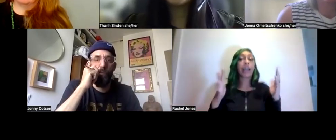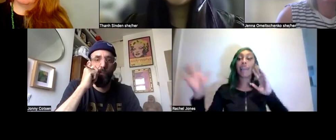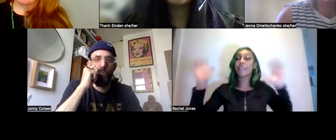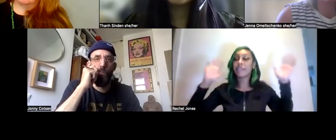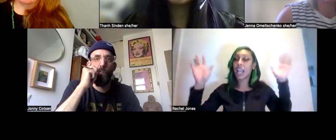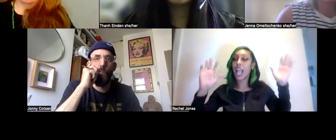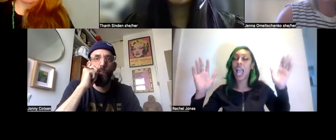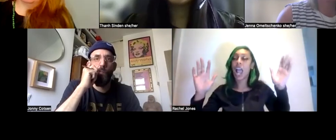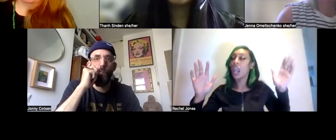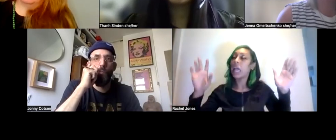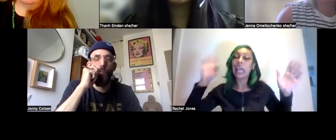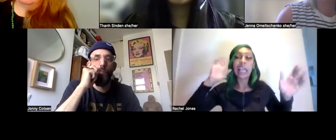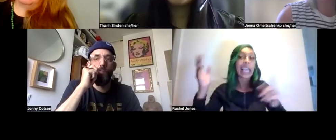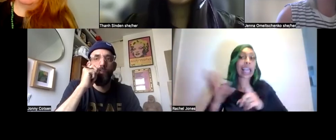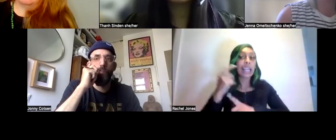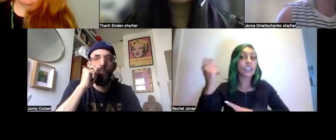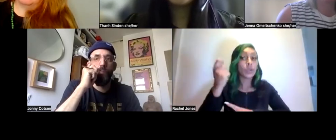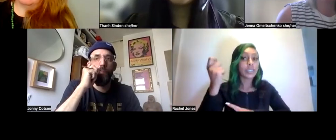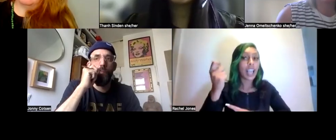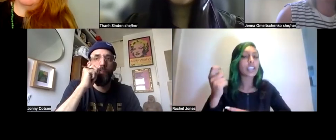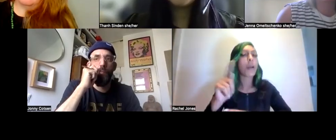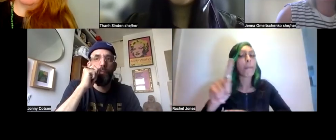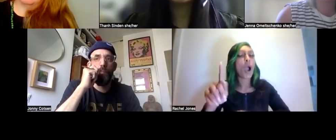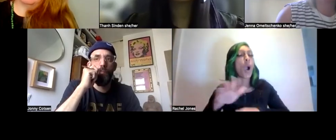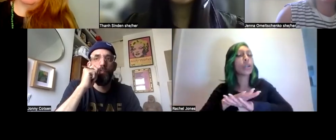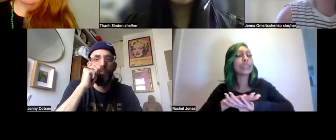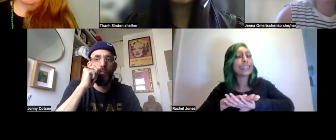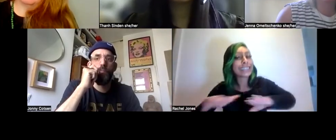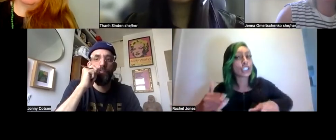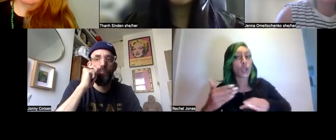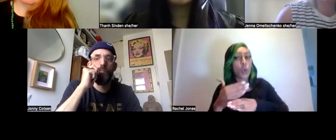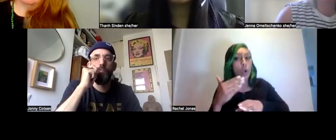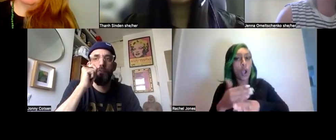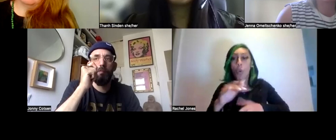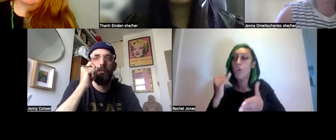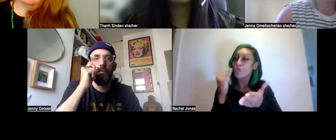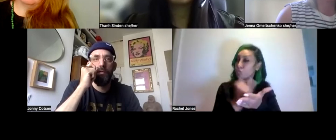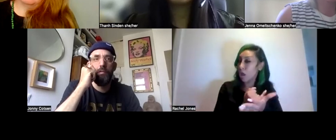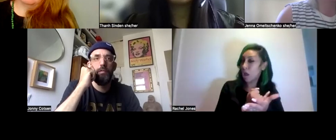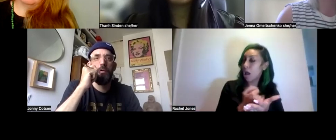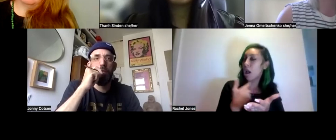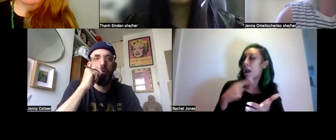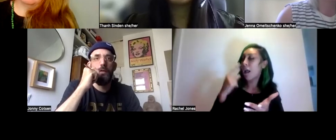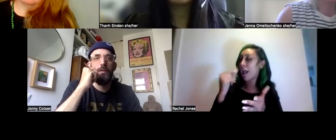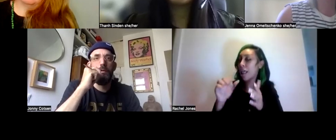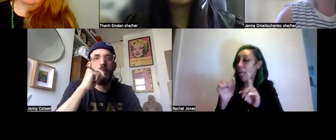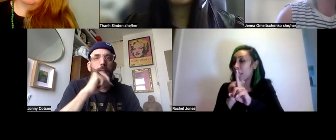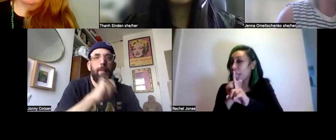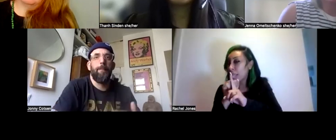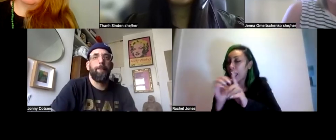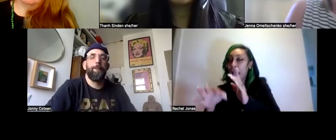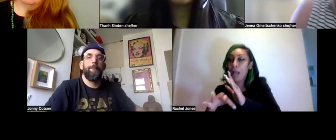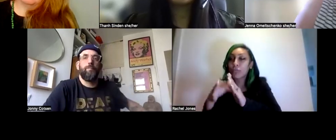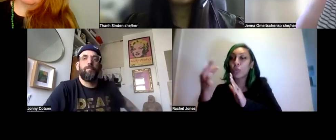success stories, but hearing what didn't work, hearing where we got it wrong, and hearing where actually things weren't